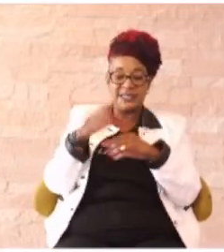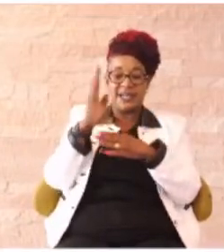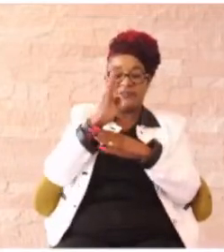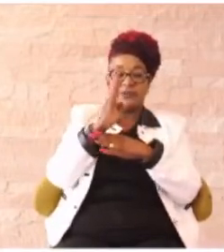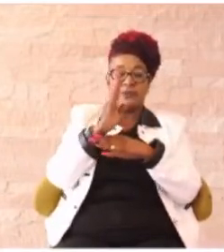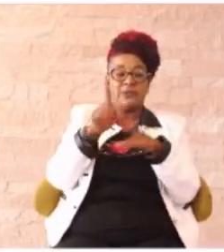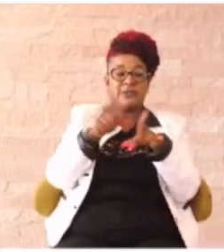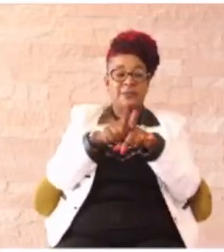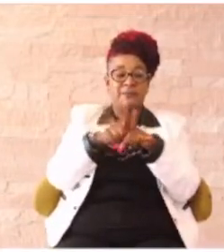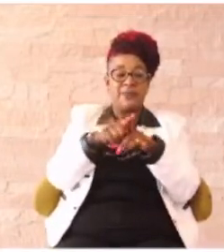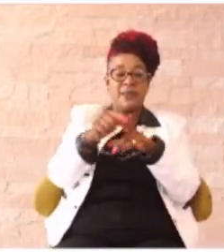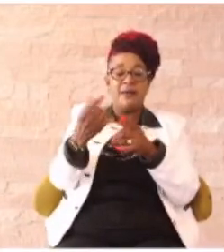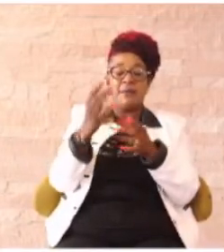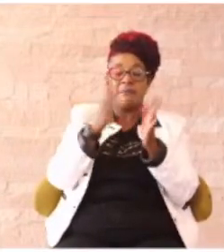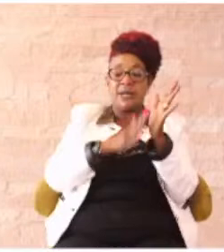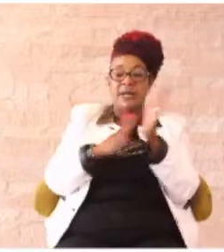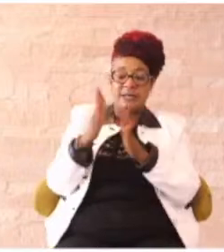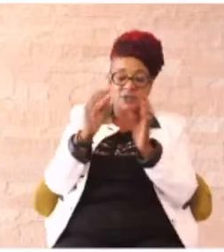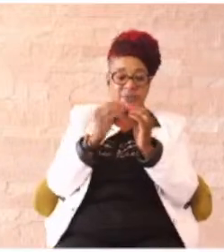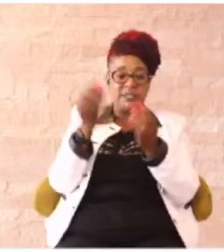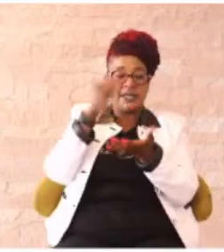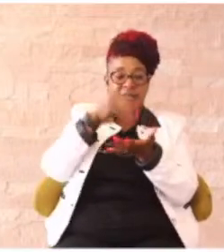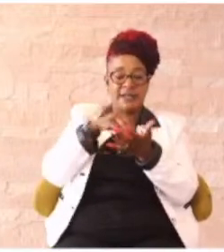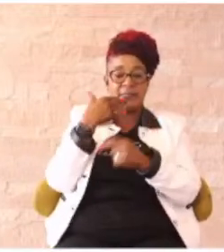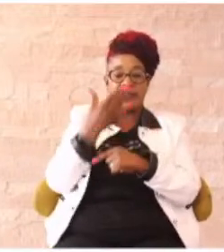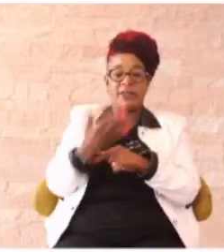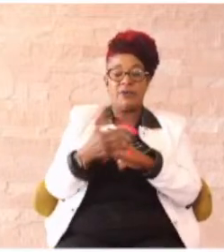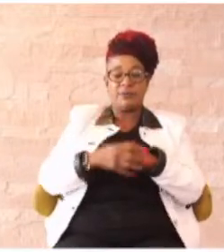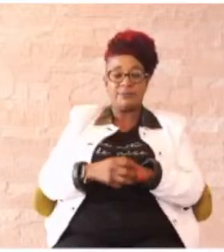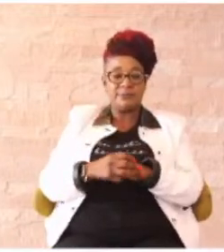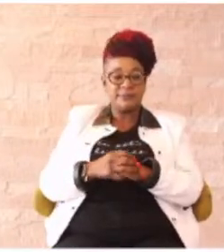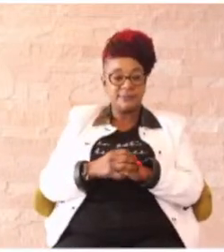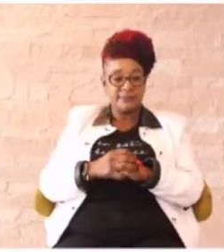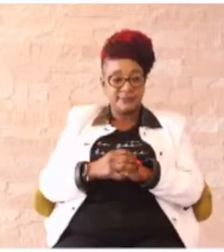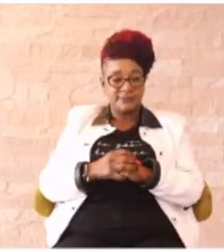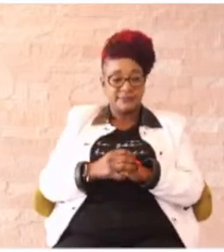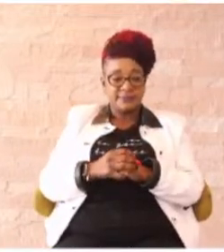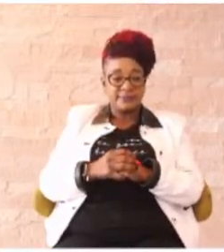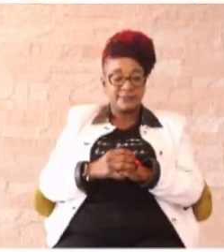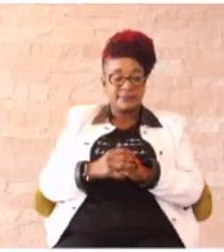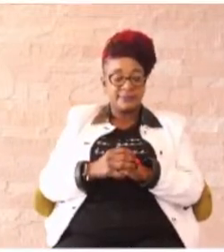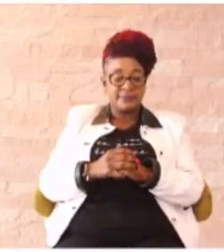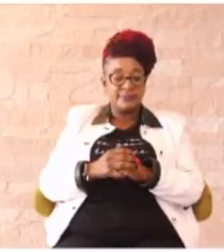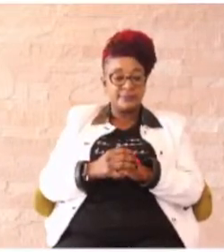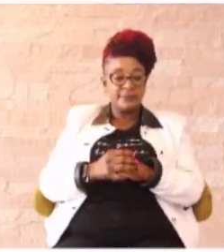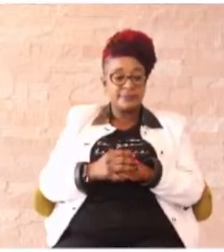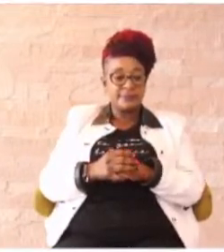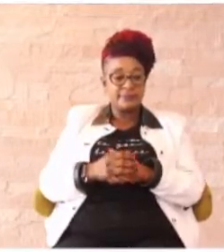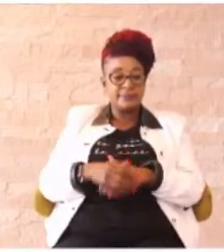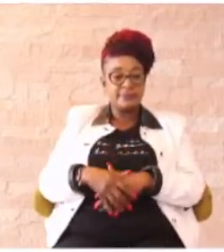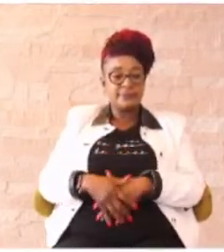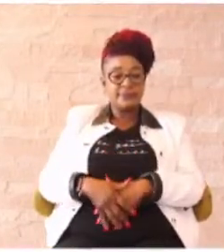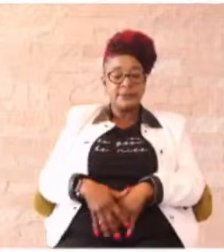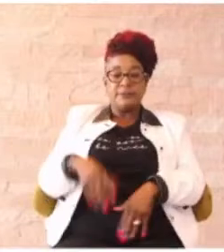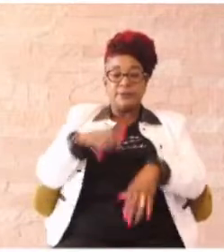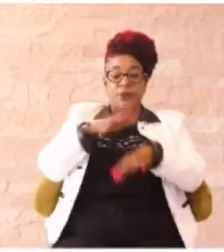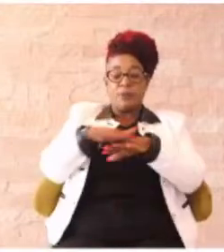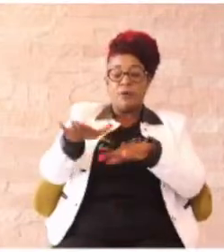her and her children. Thank you. Yeah, that's it. Good morning, everyone.